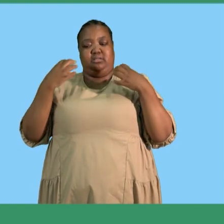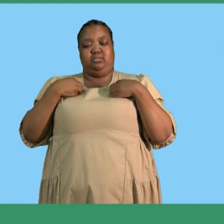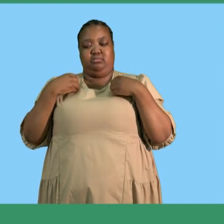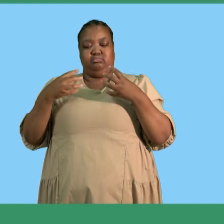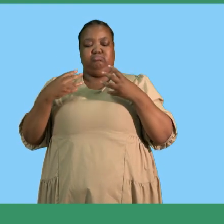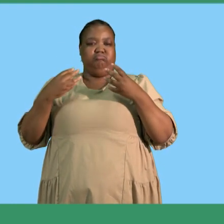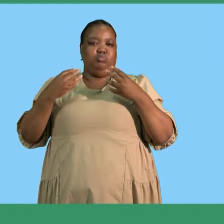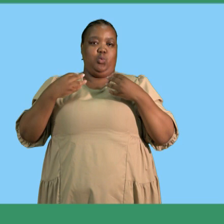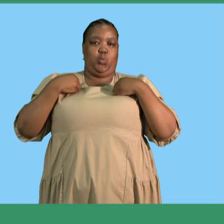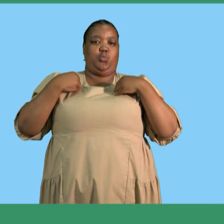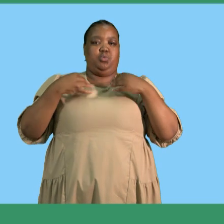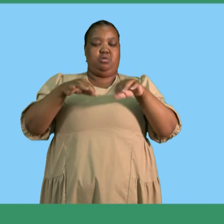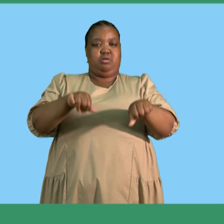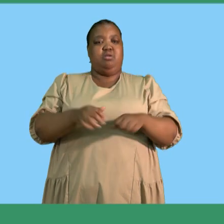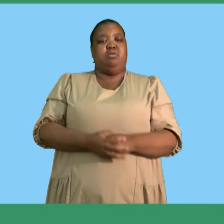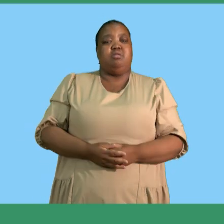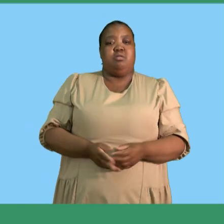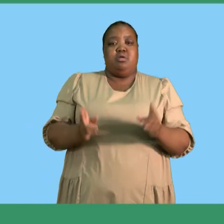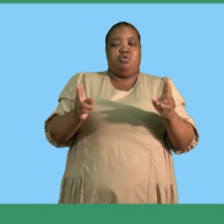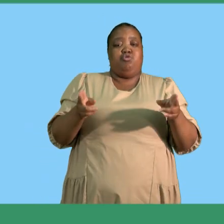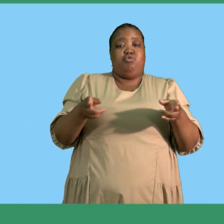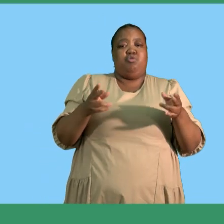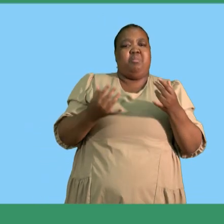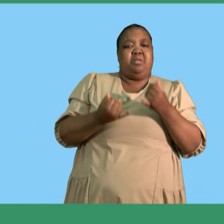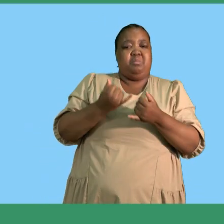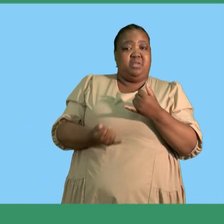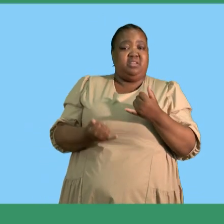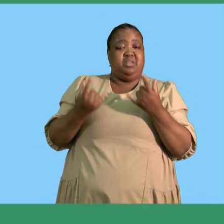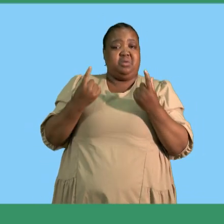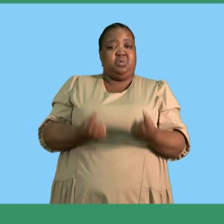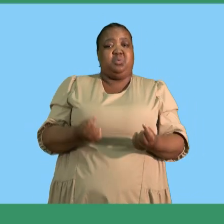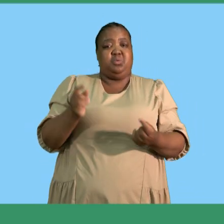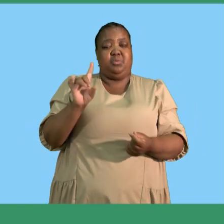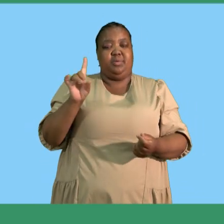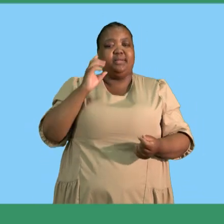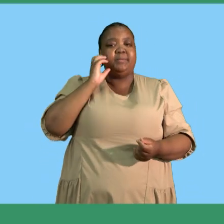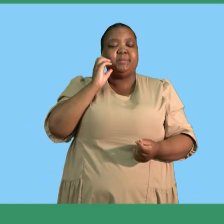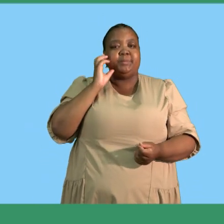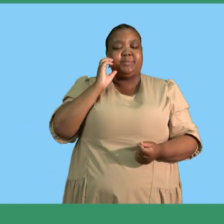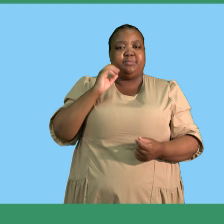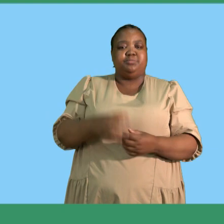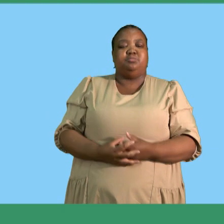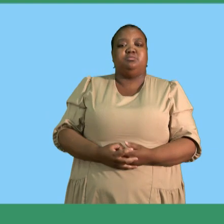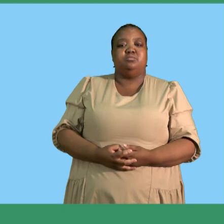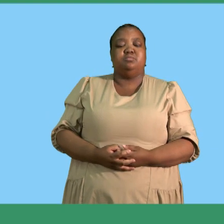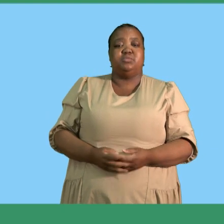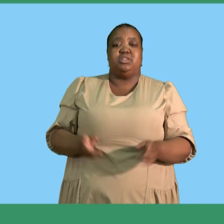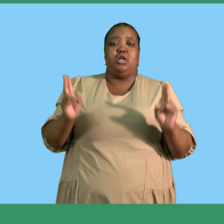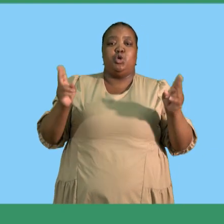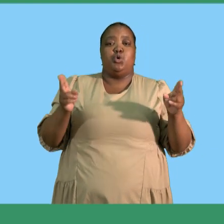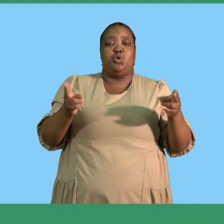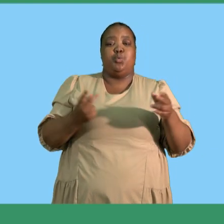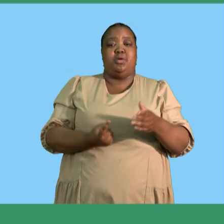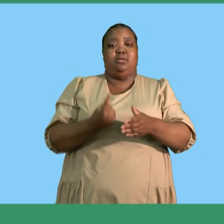Now let's take a look at the common errors that you are bound to make in this chapter. So it is very